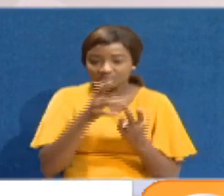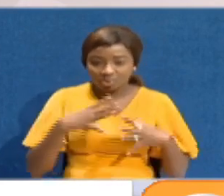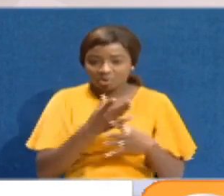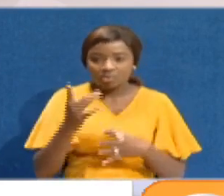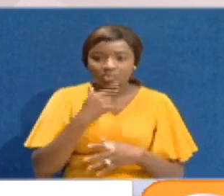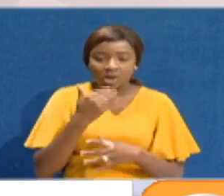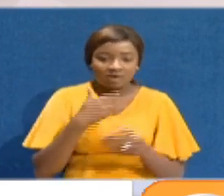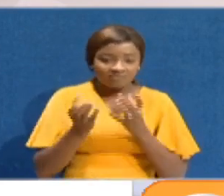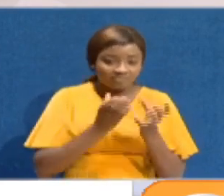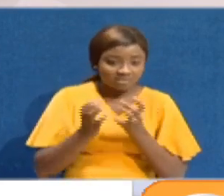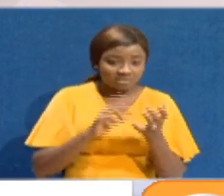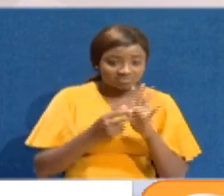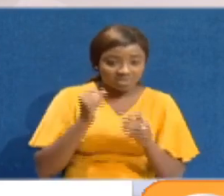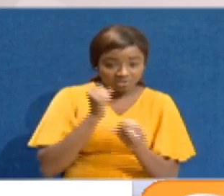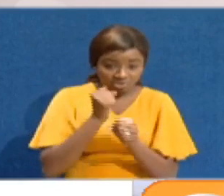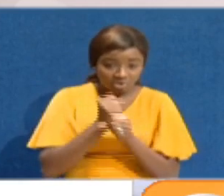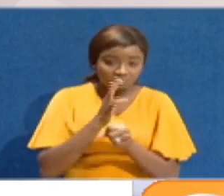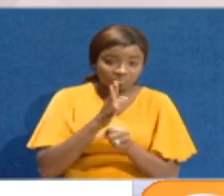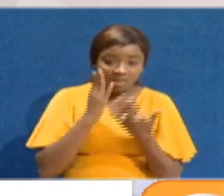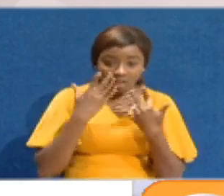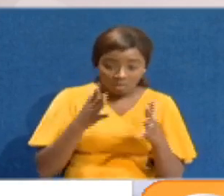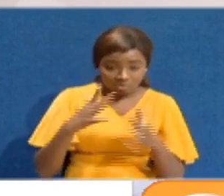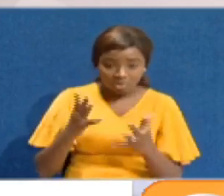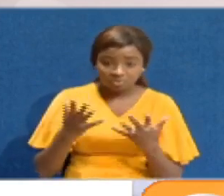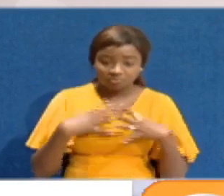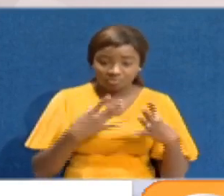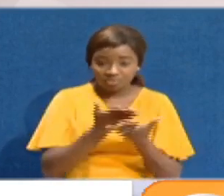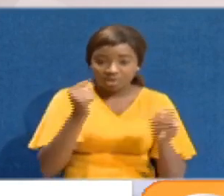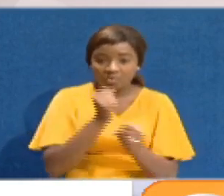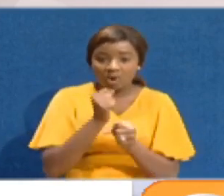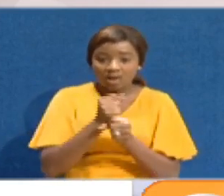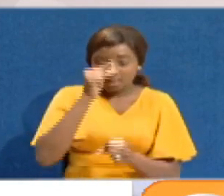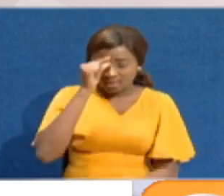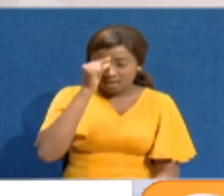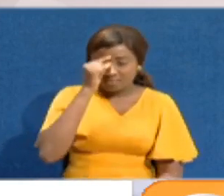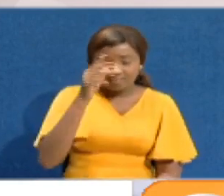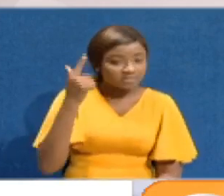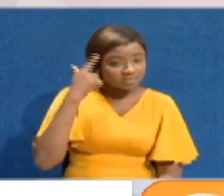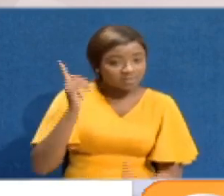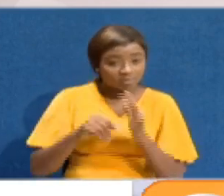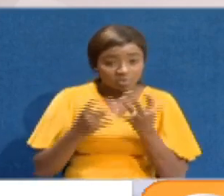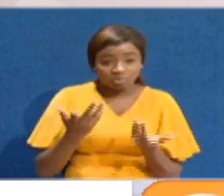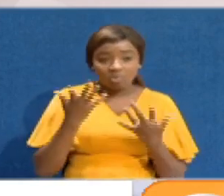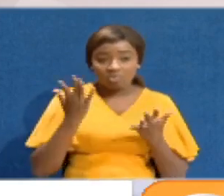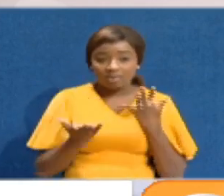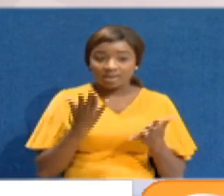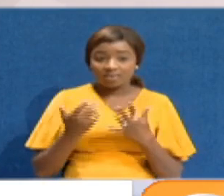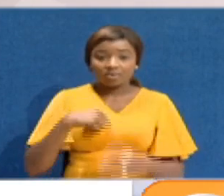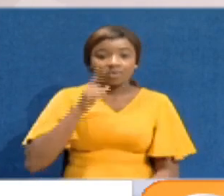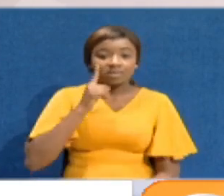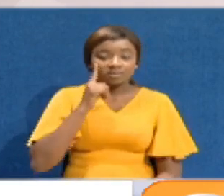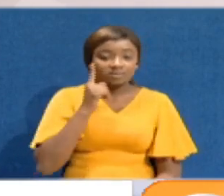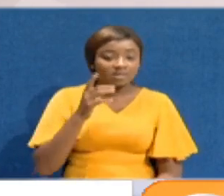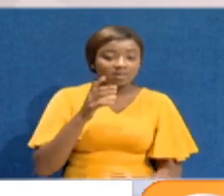businesses? Will we see job losses, for example, in for those working in government? Are we likely to see parastatals